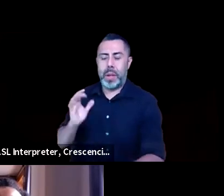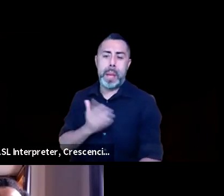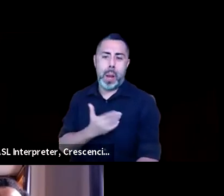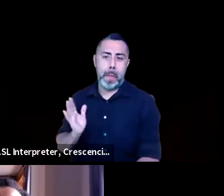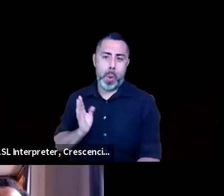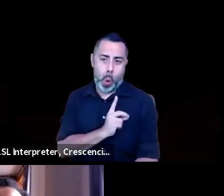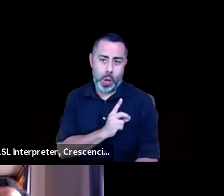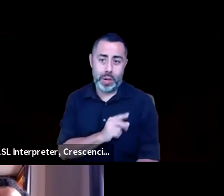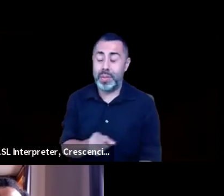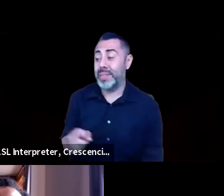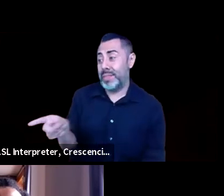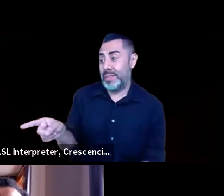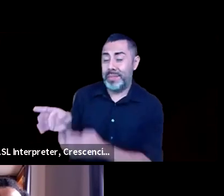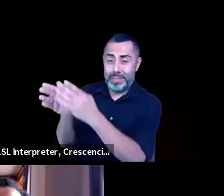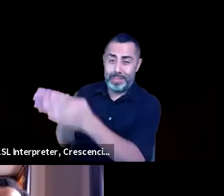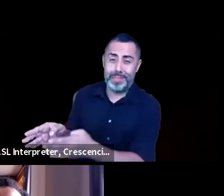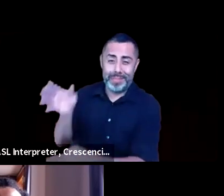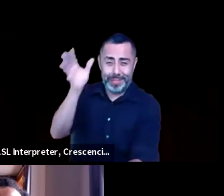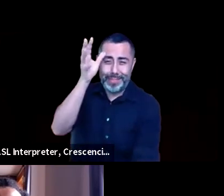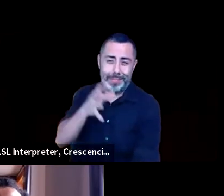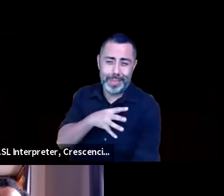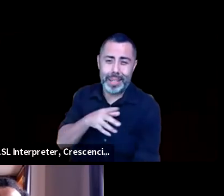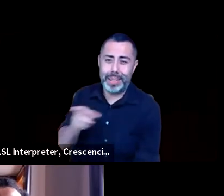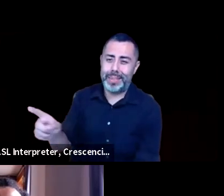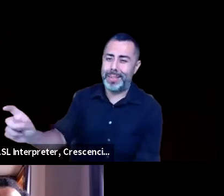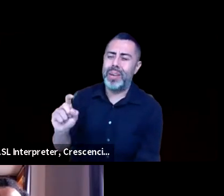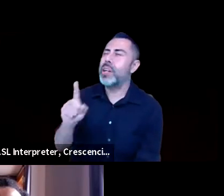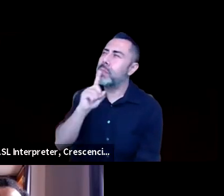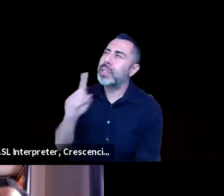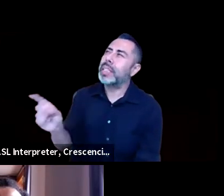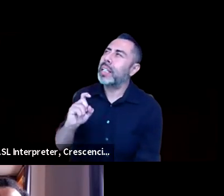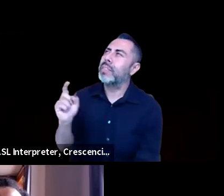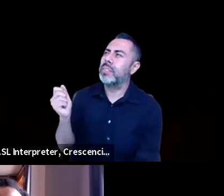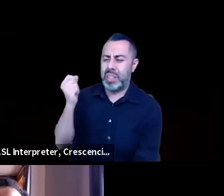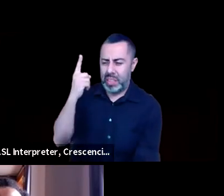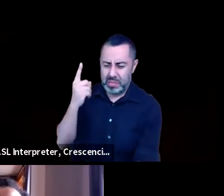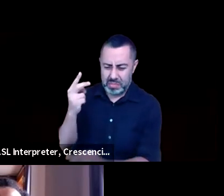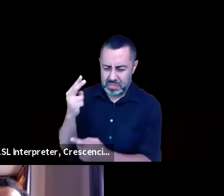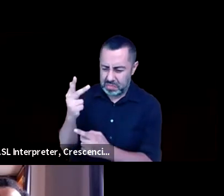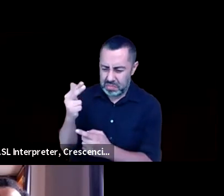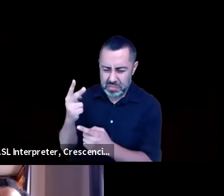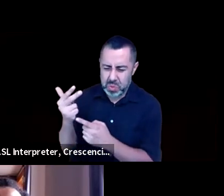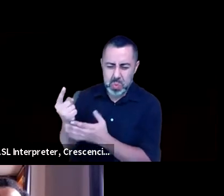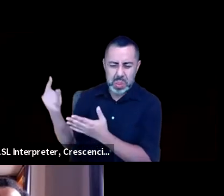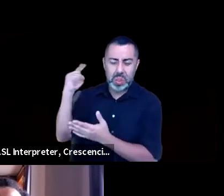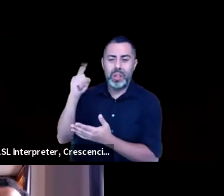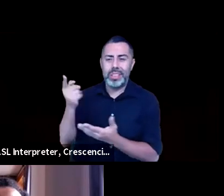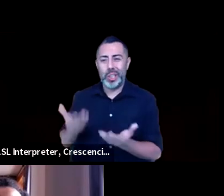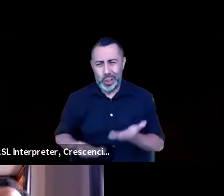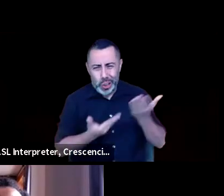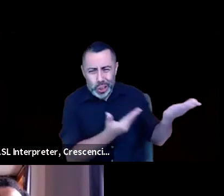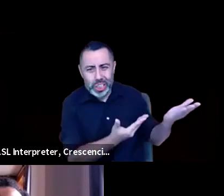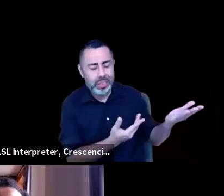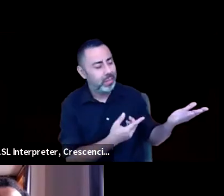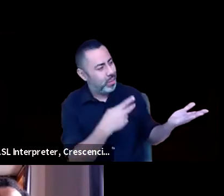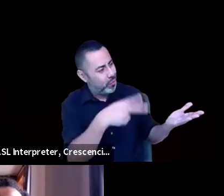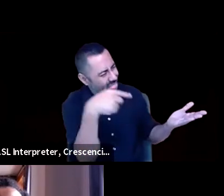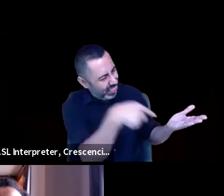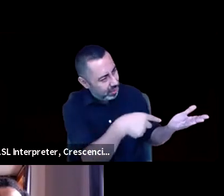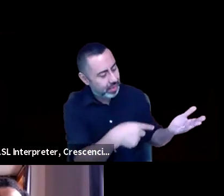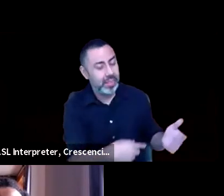gave it to me, or he suggested it a few weeks ago, and I cannot